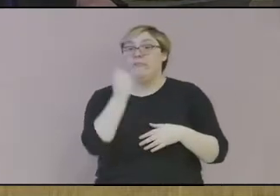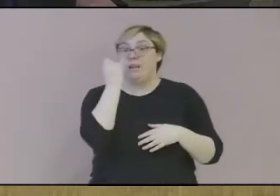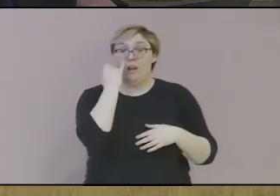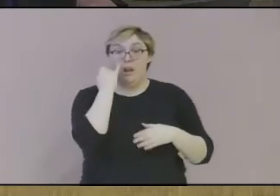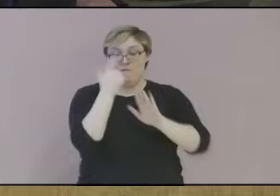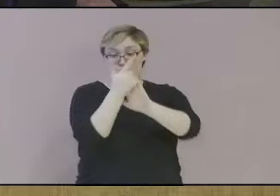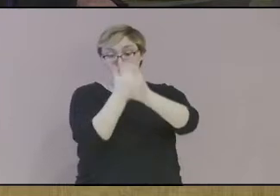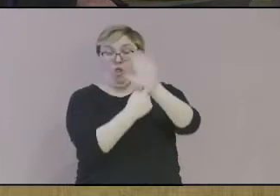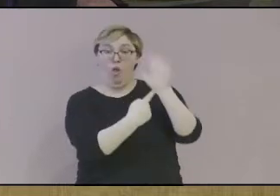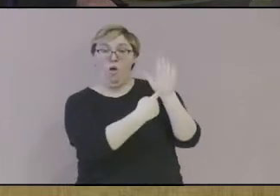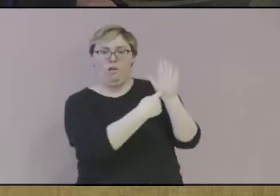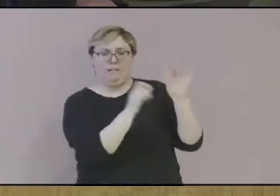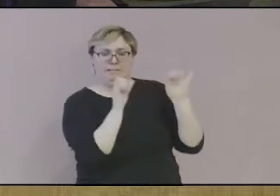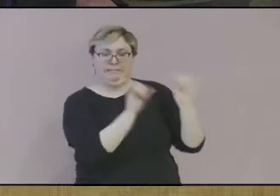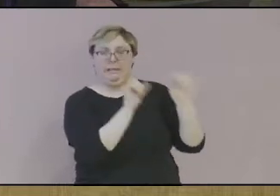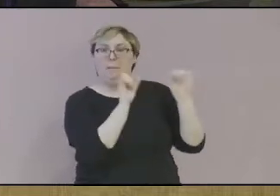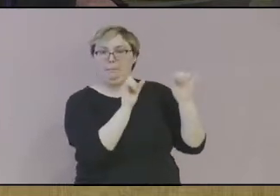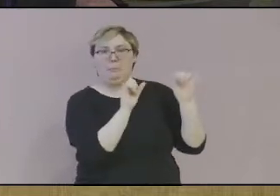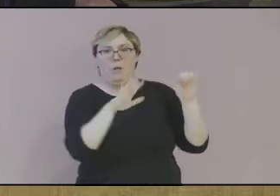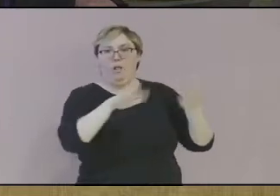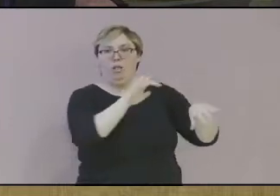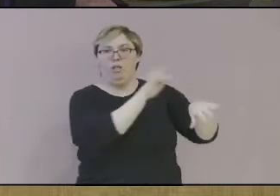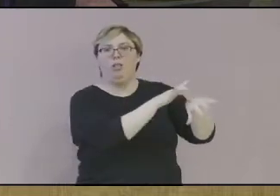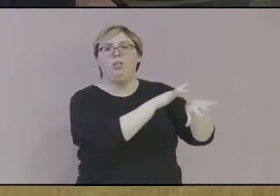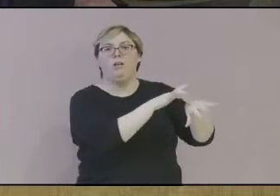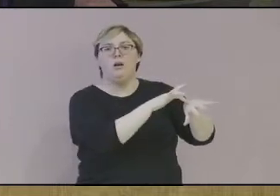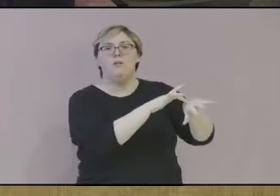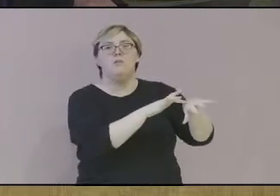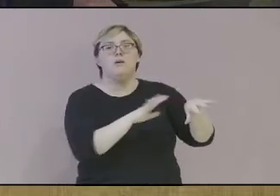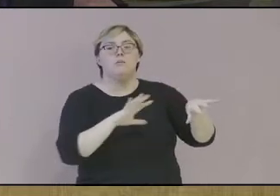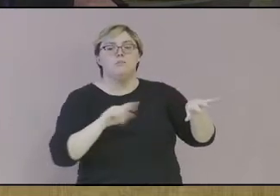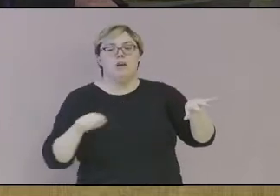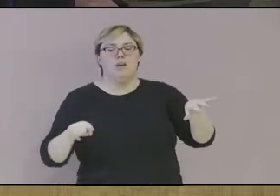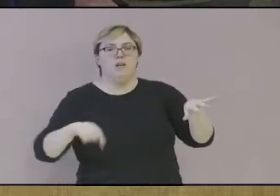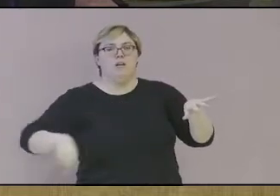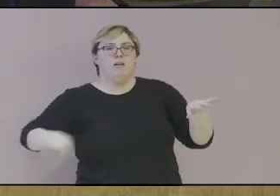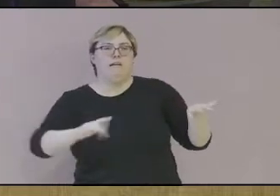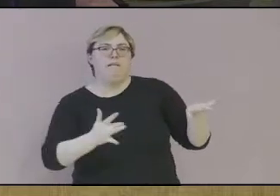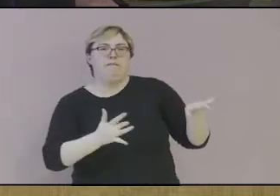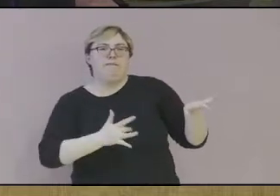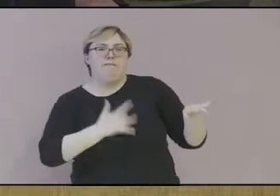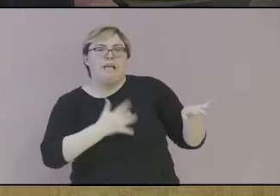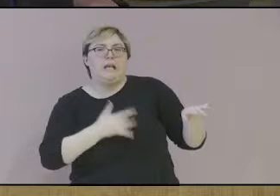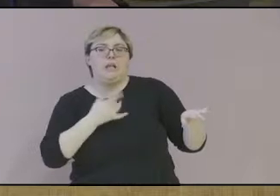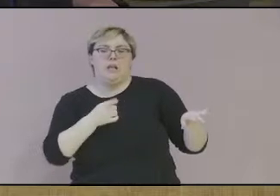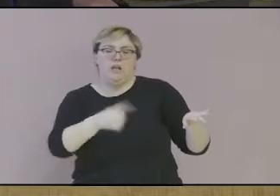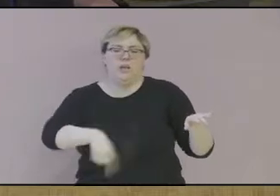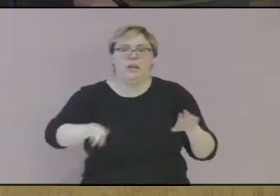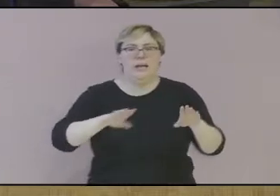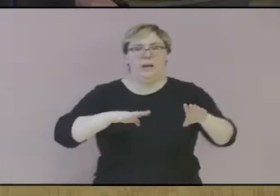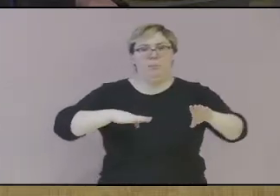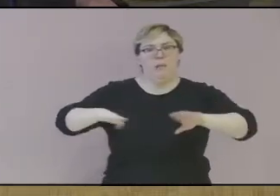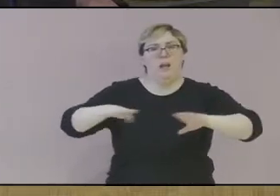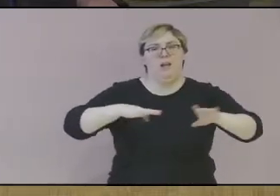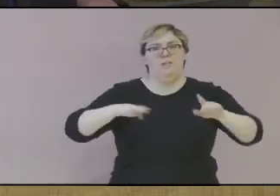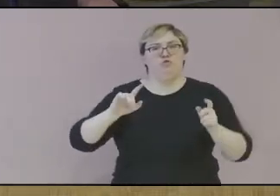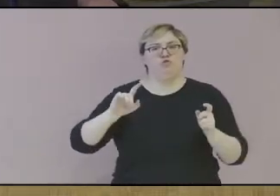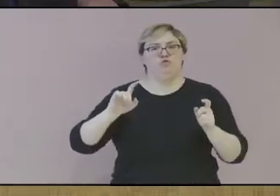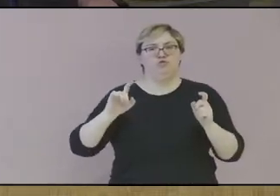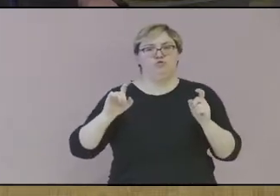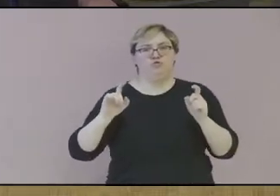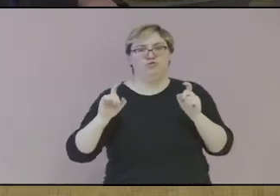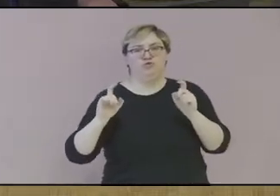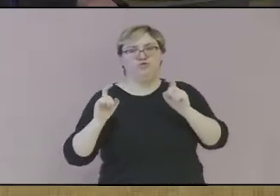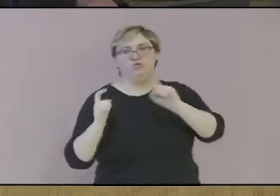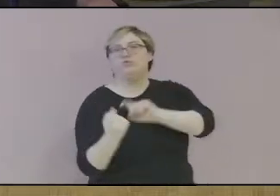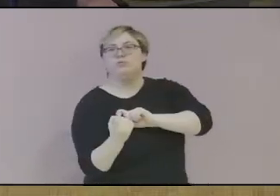hasn't changed. And because so many of our US government agencies are being either shut down or winnowed away to